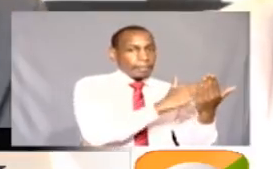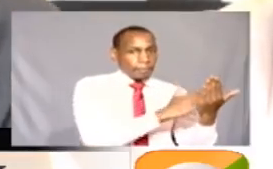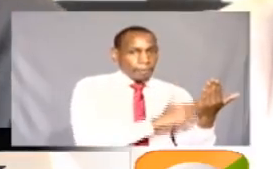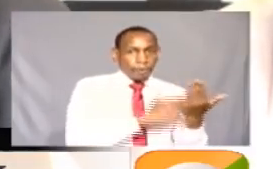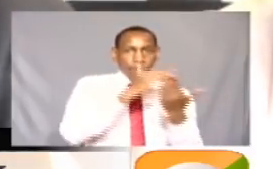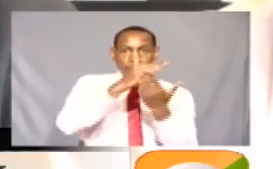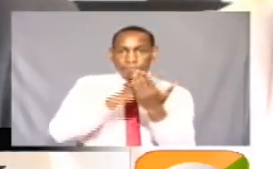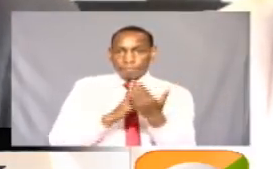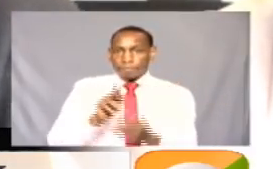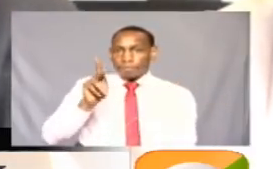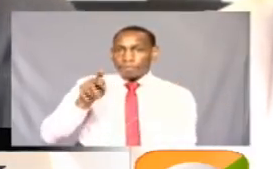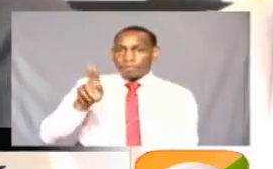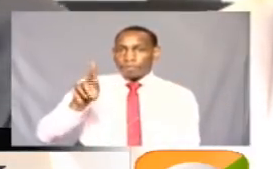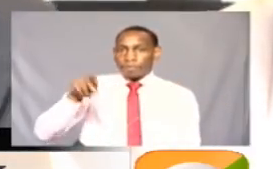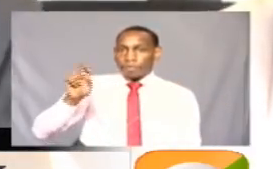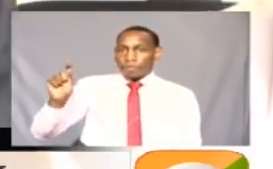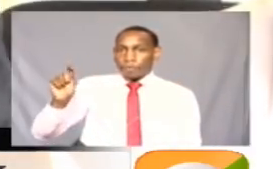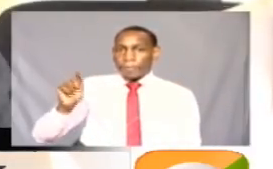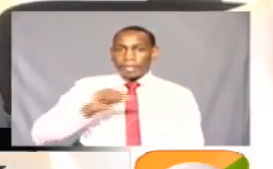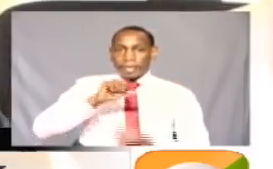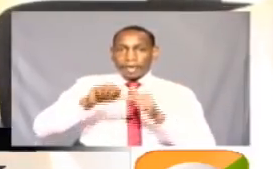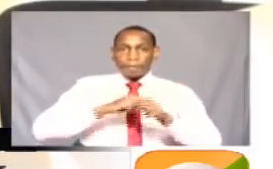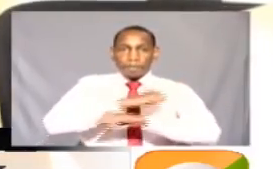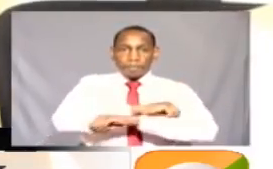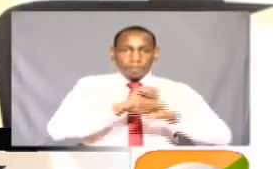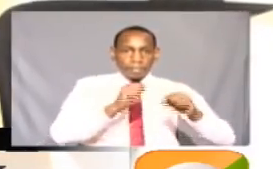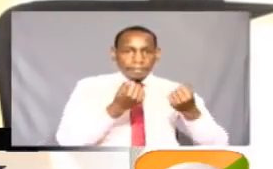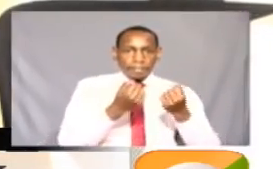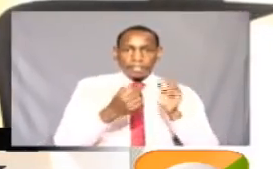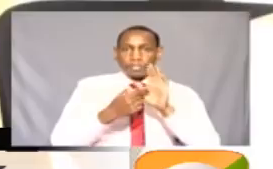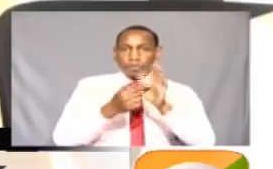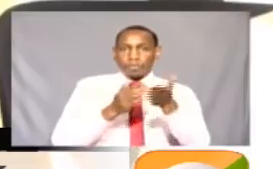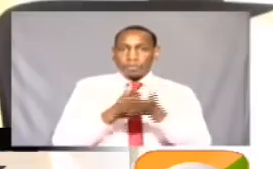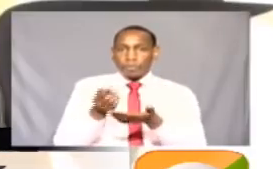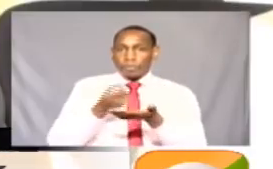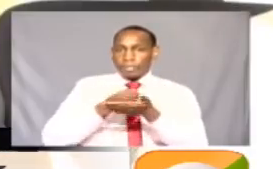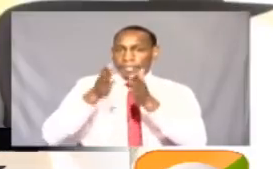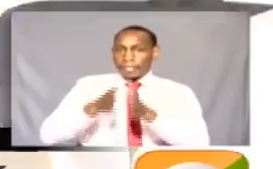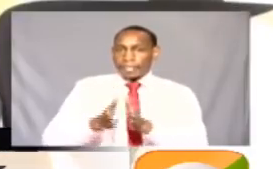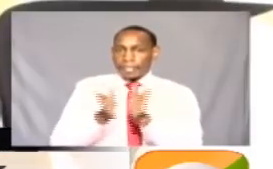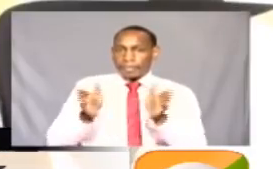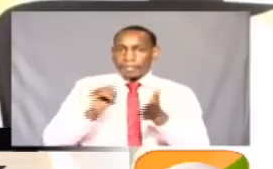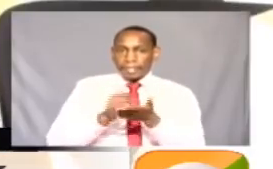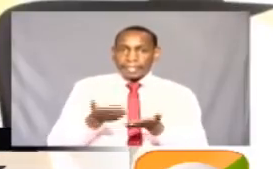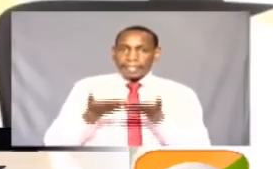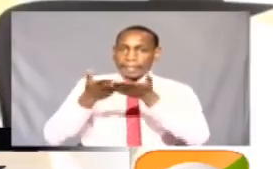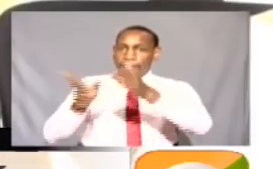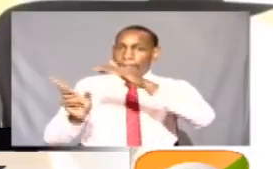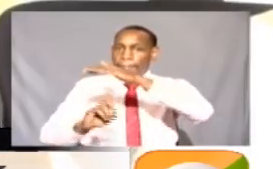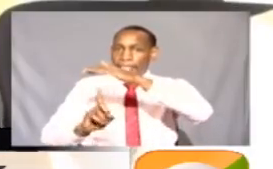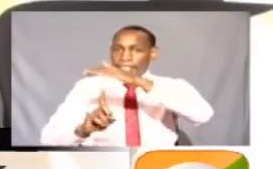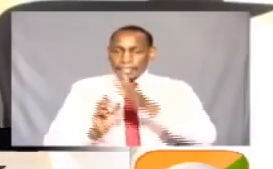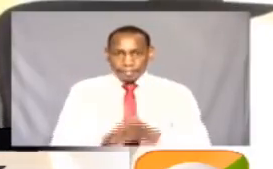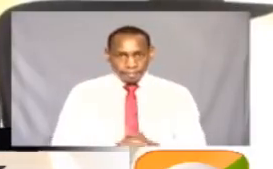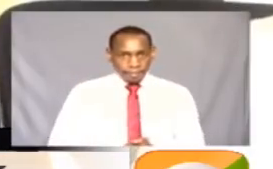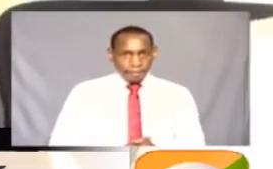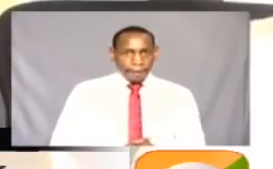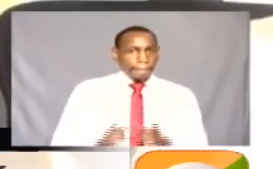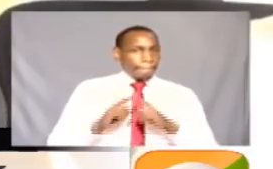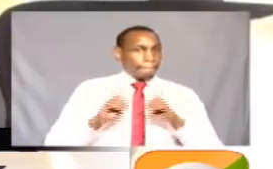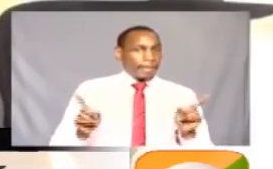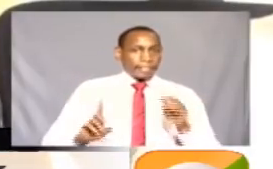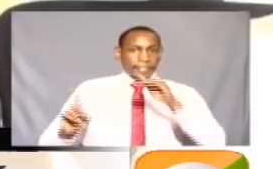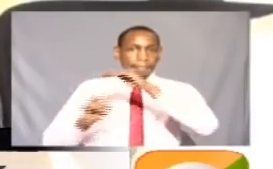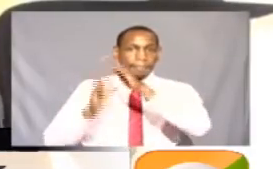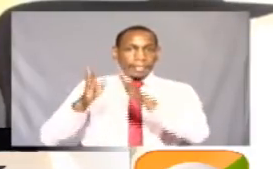manual on school safety, here shown by the Secretary General, which we have presented to the ministry. But the Minister